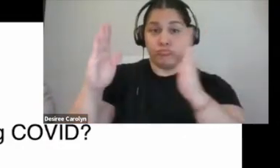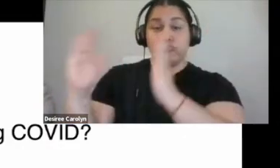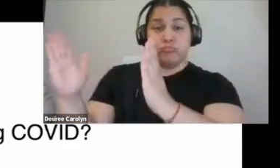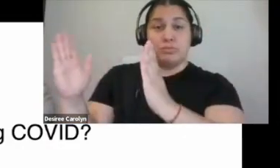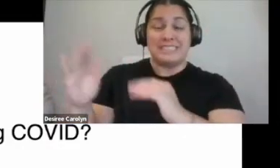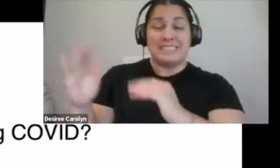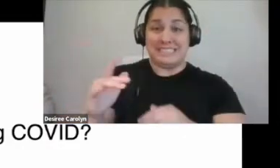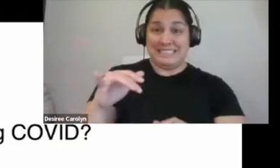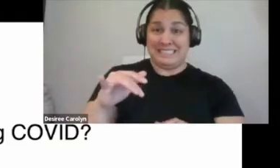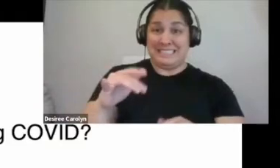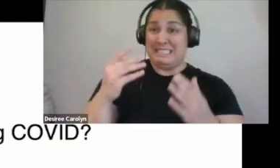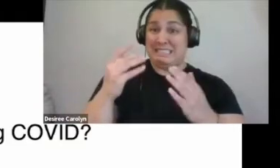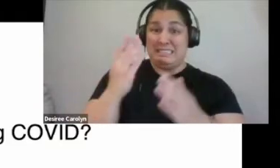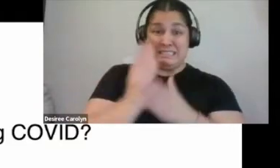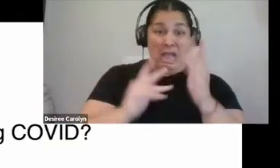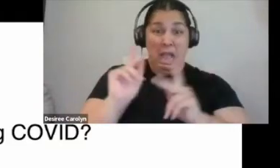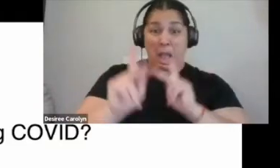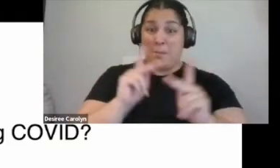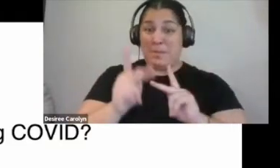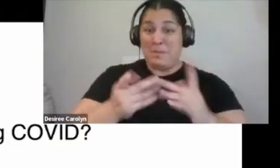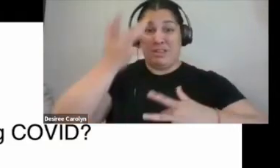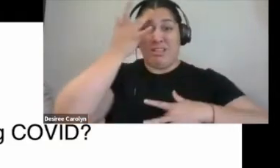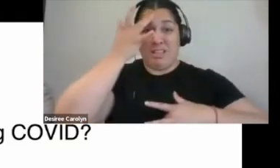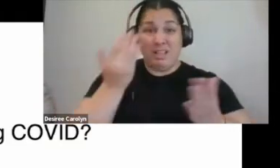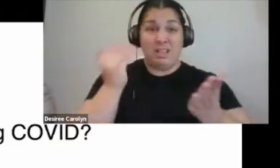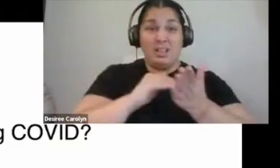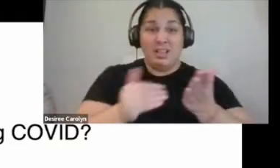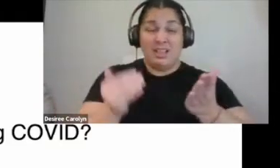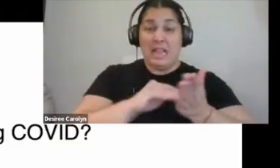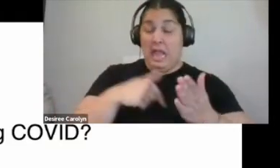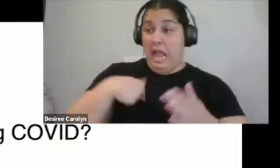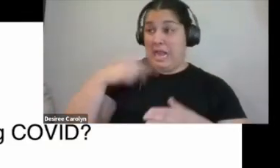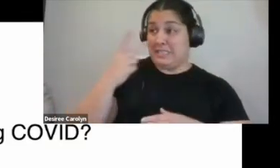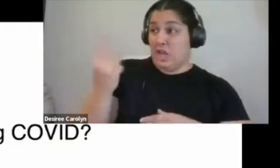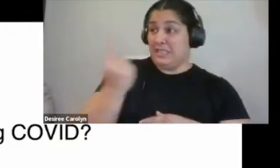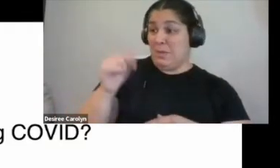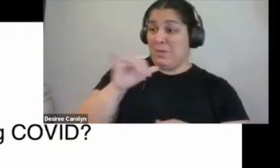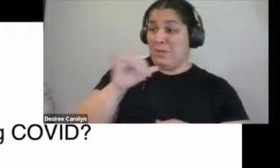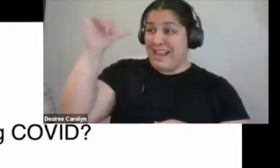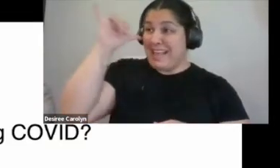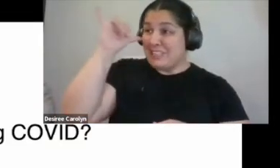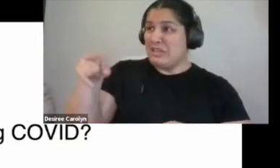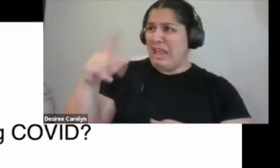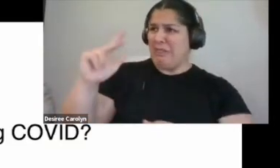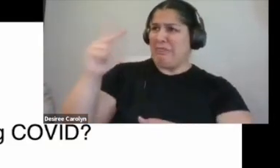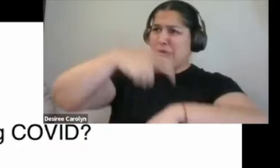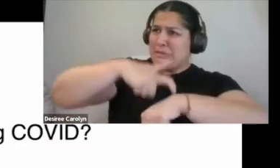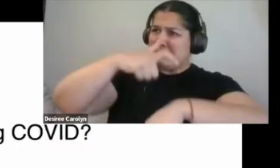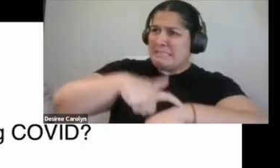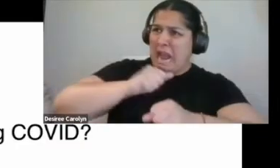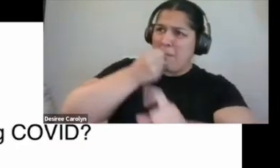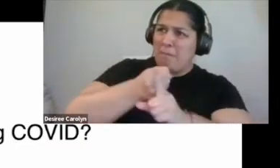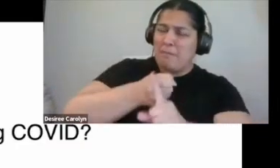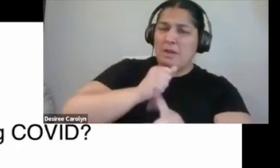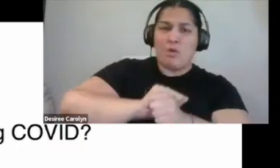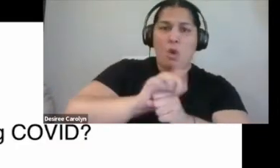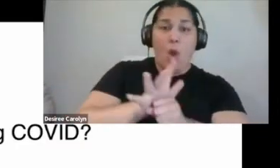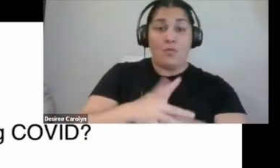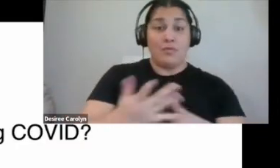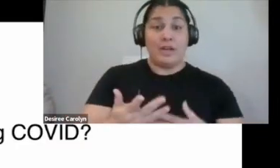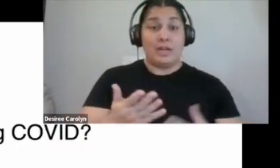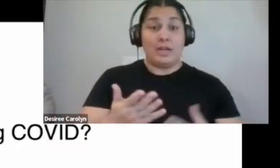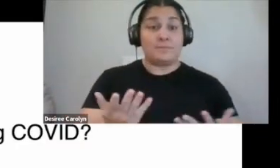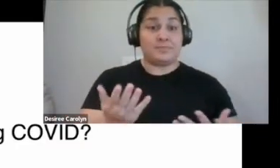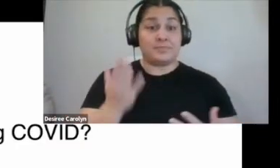is after their third COVID infection. Is this going to increase or decrease the likelihood of long COVID? You can make arguments